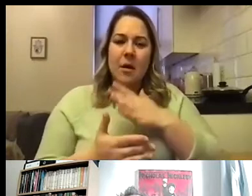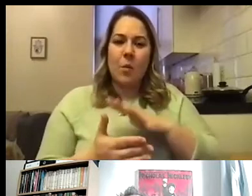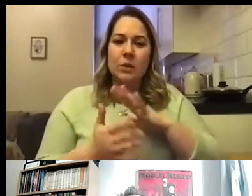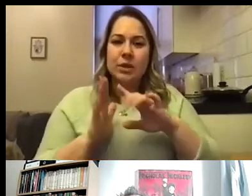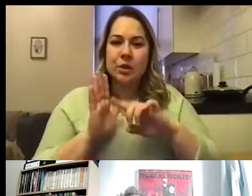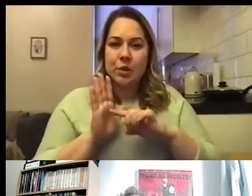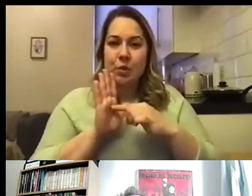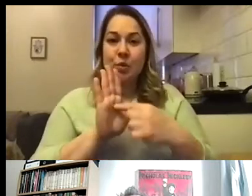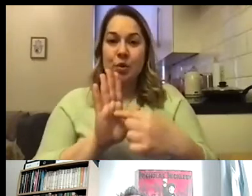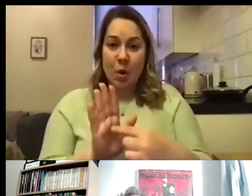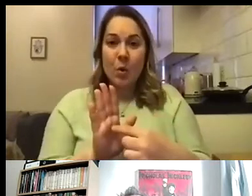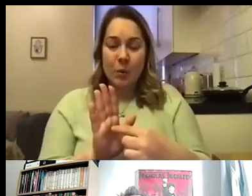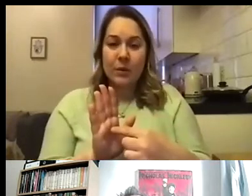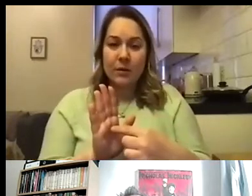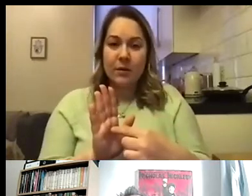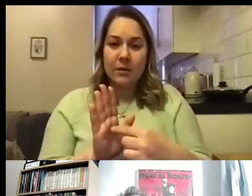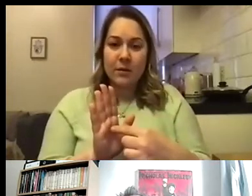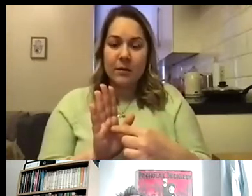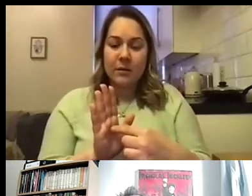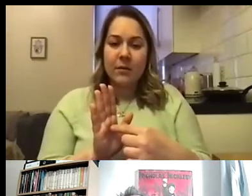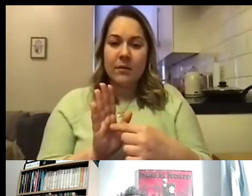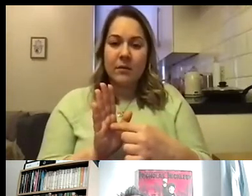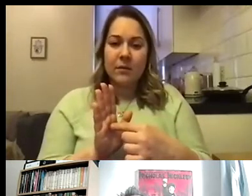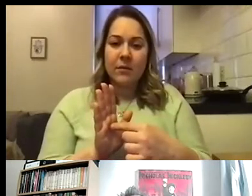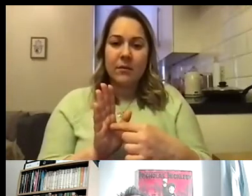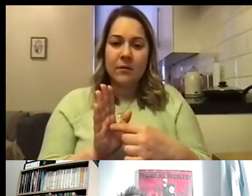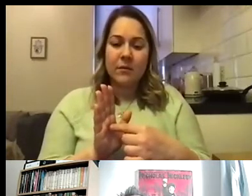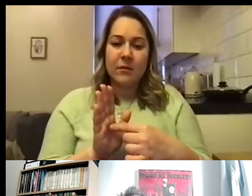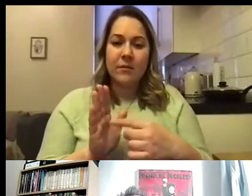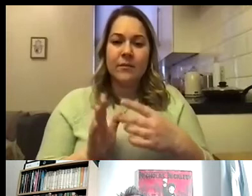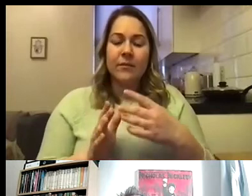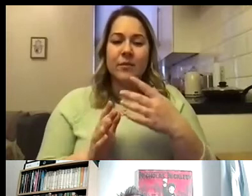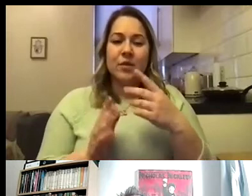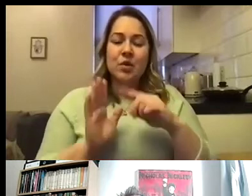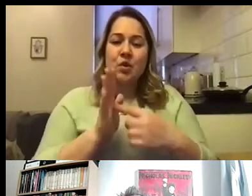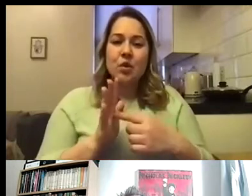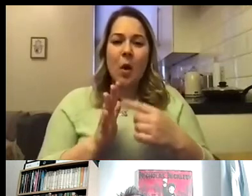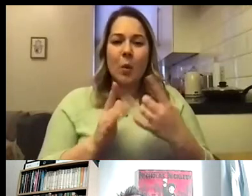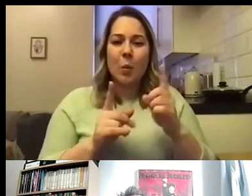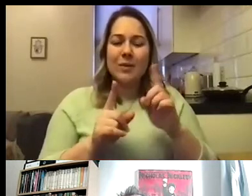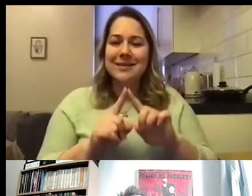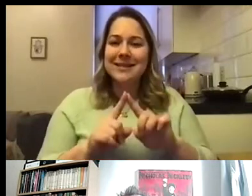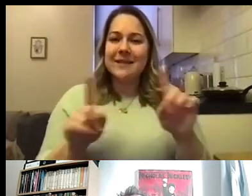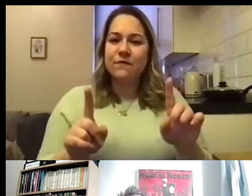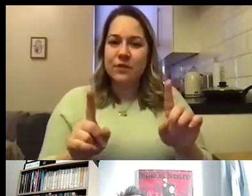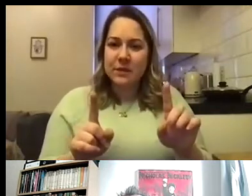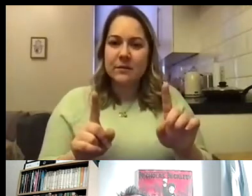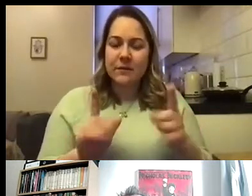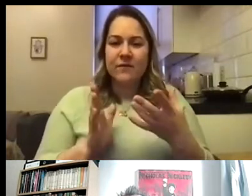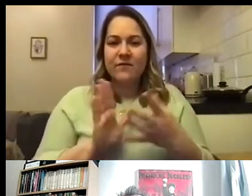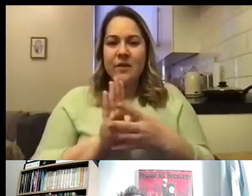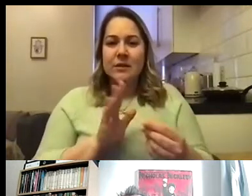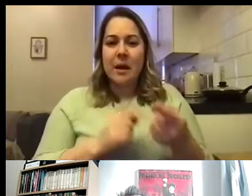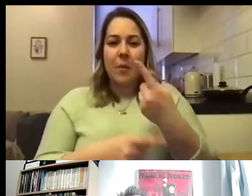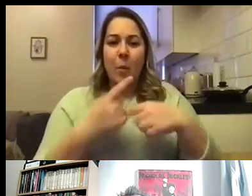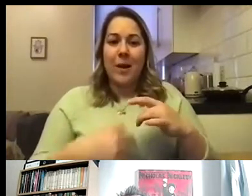do was to use the sort of the contradictions of, like, you know, the fact that we live in one of the